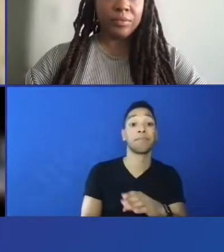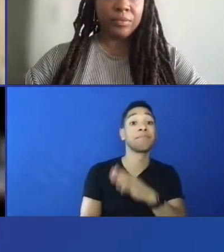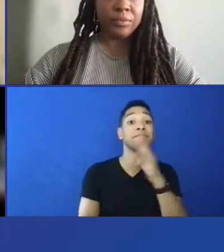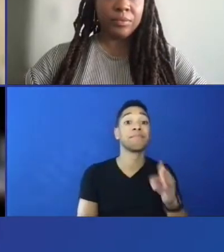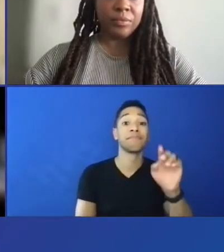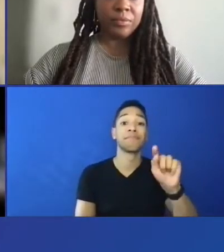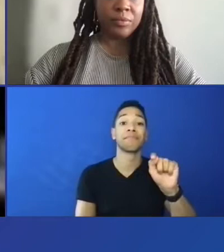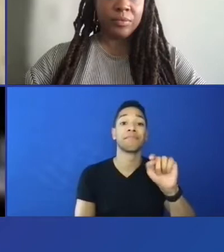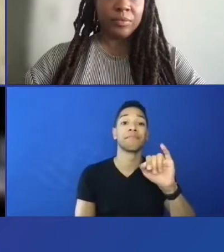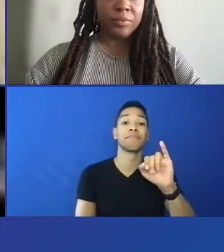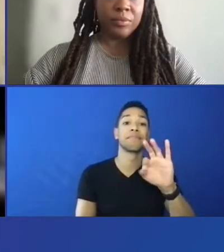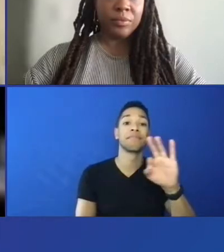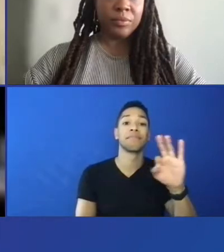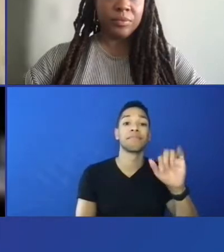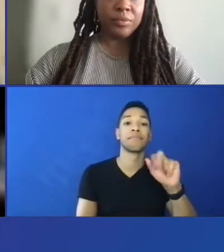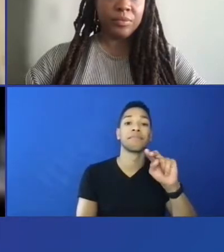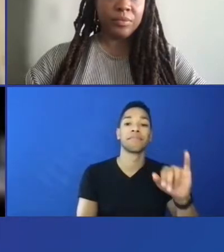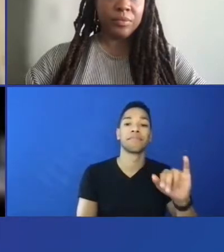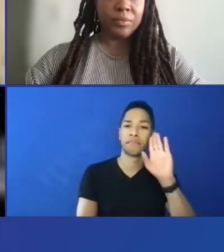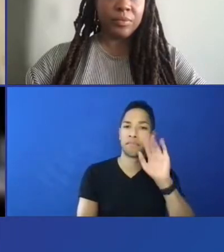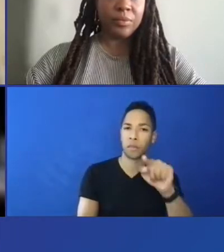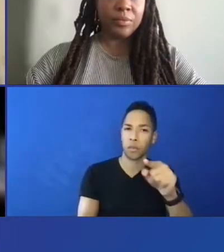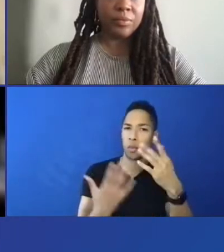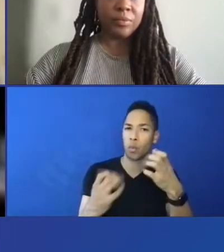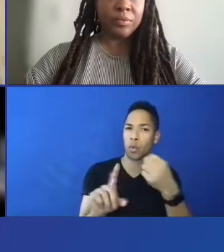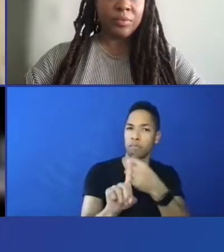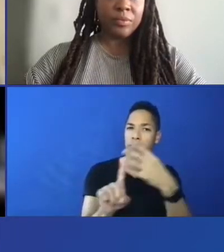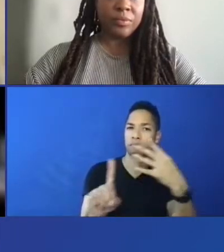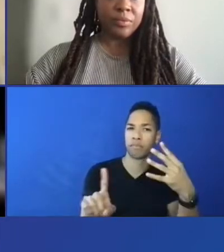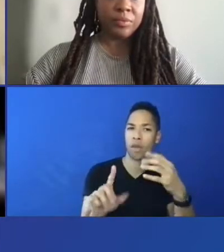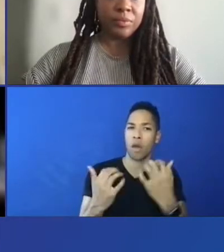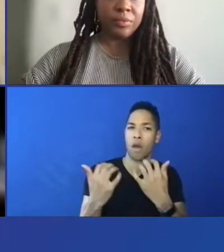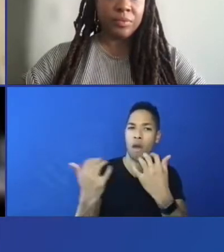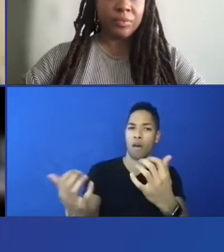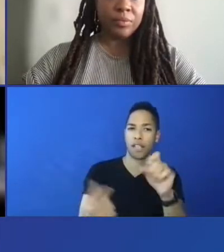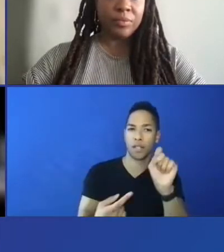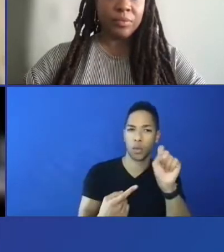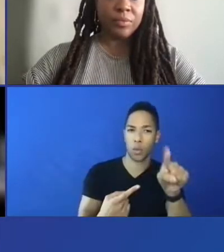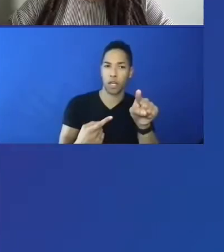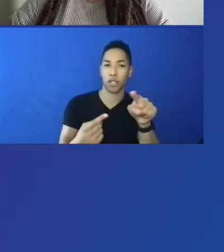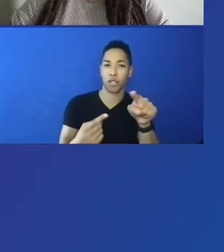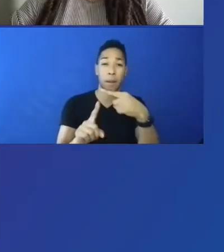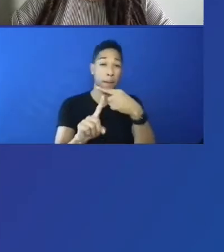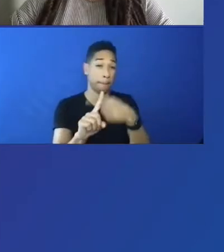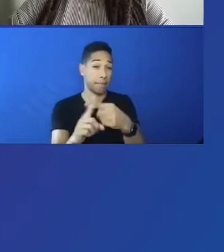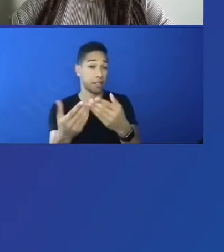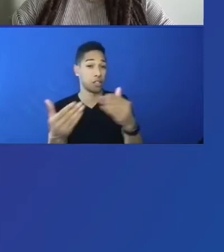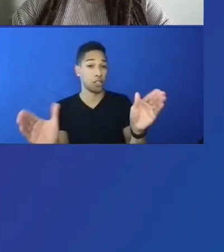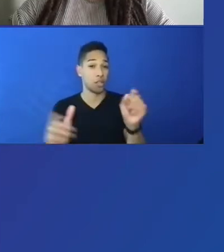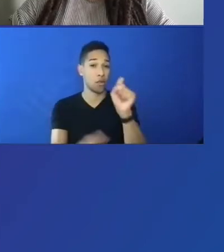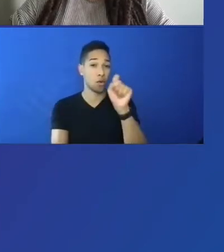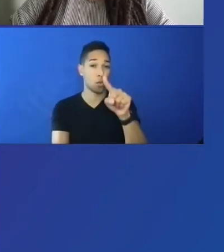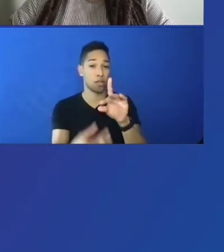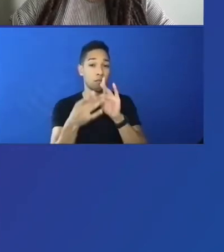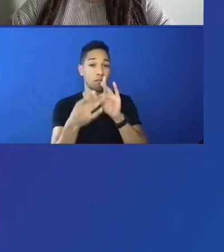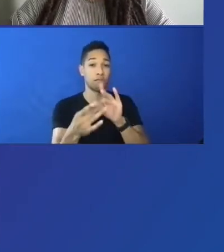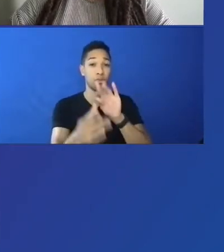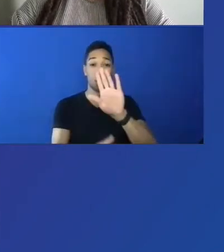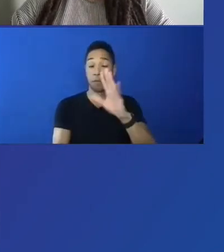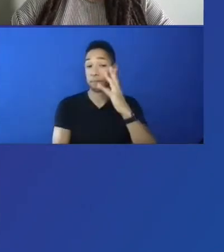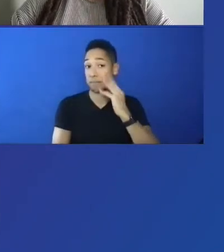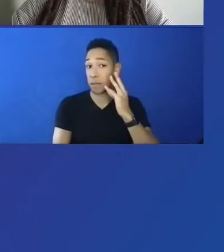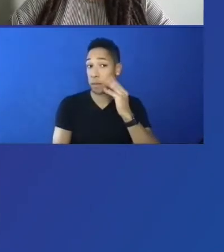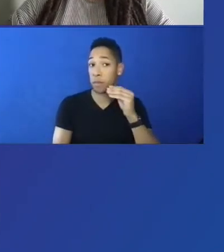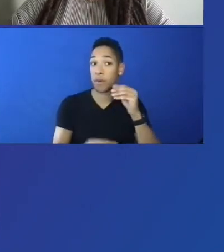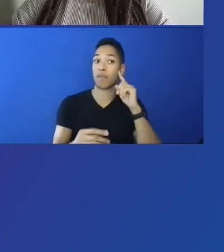address a question from the audience, but if you want to, you know, kind of answer that general question about the, you know, your experience in